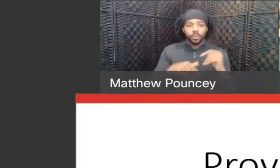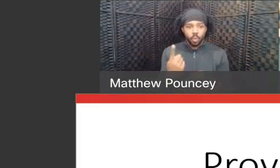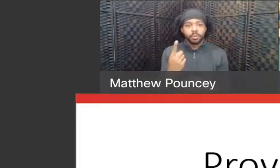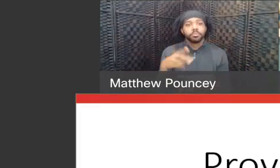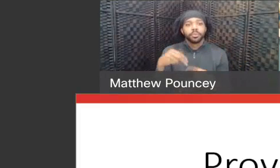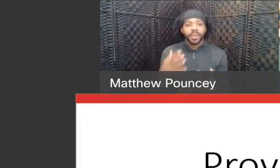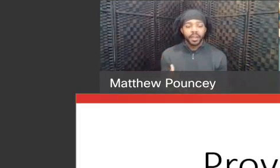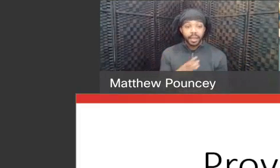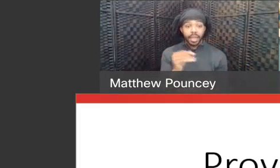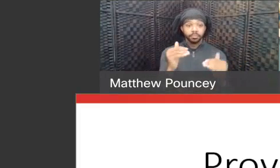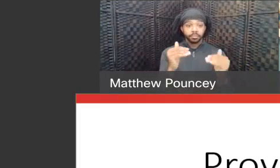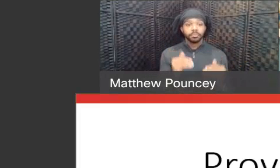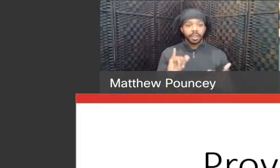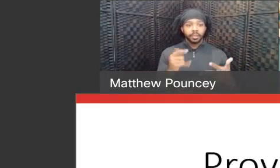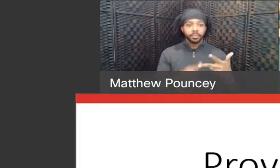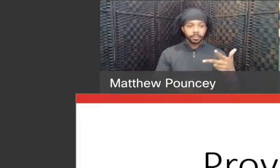who have died from COVID.